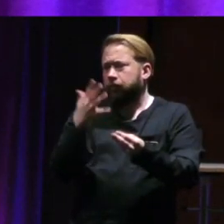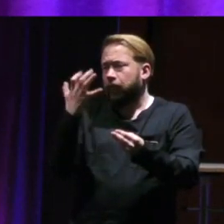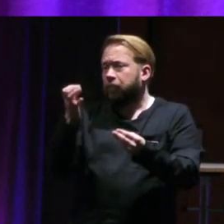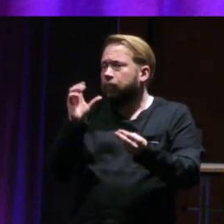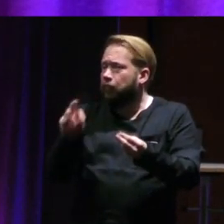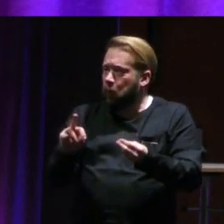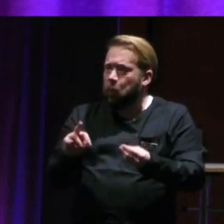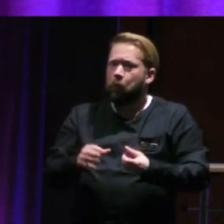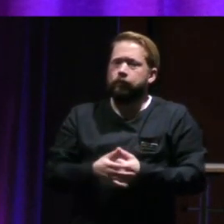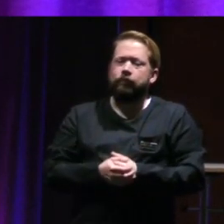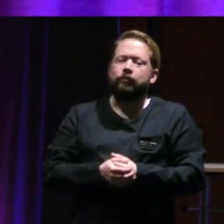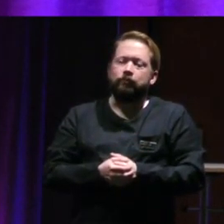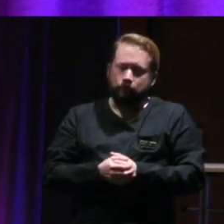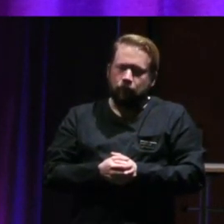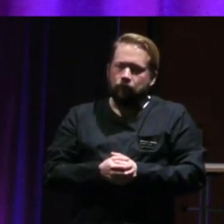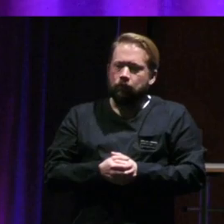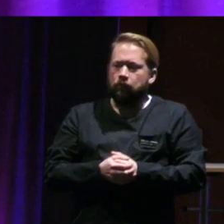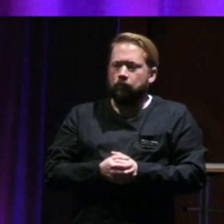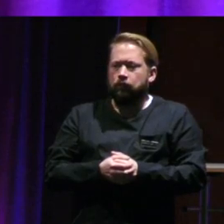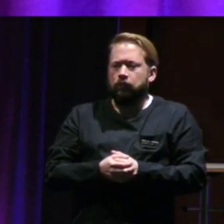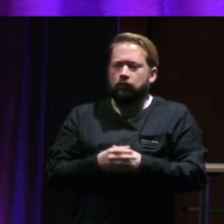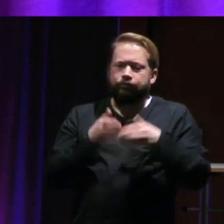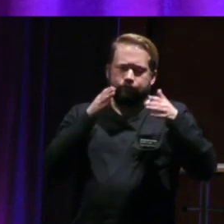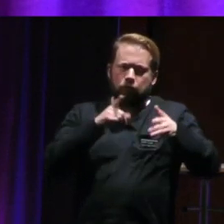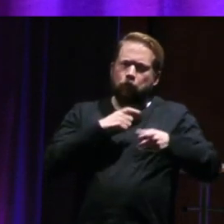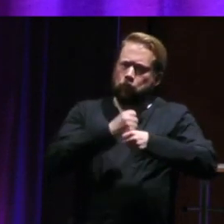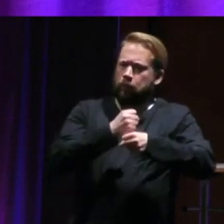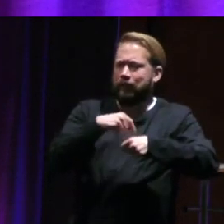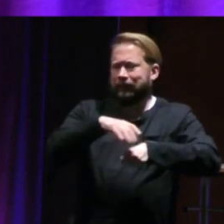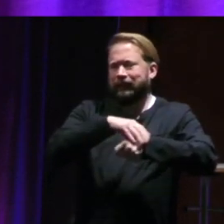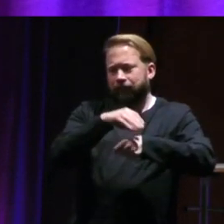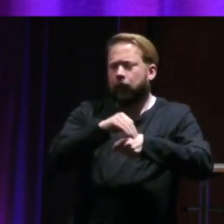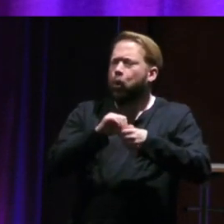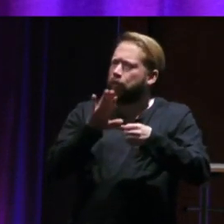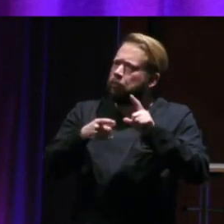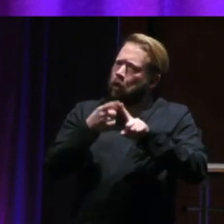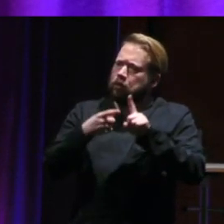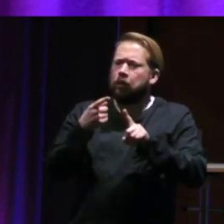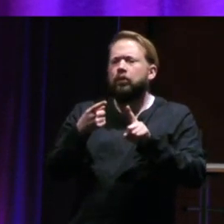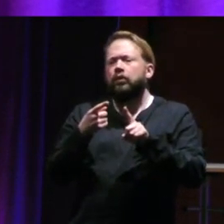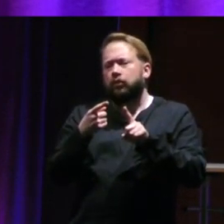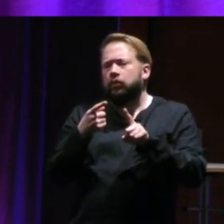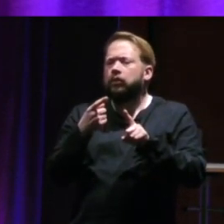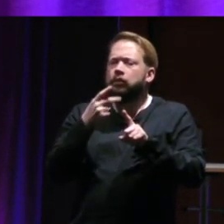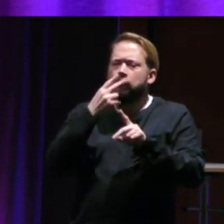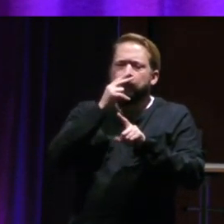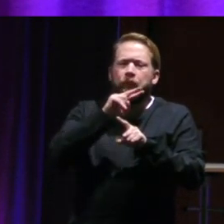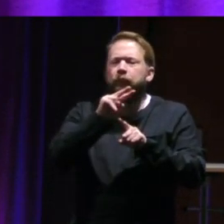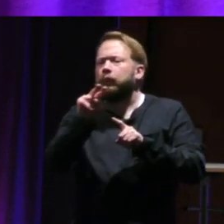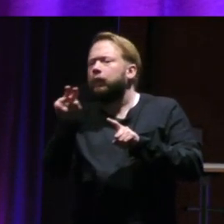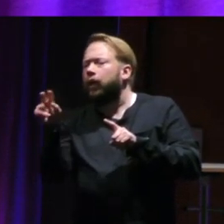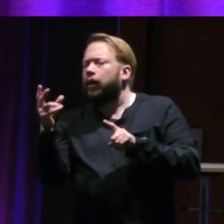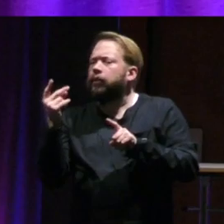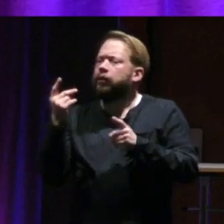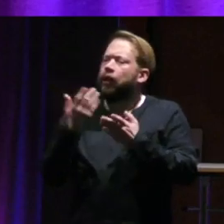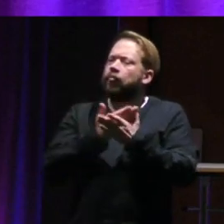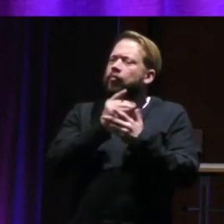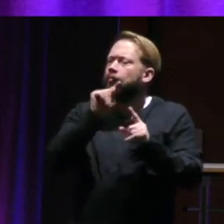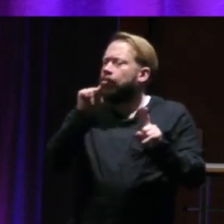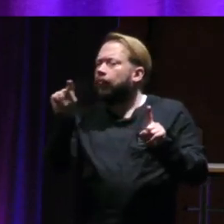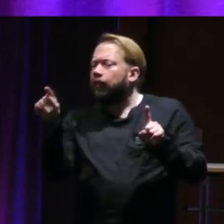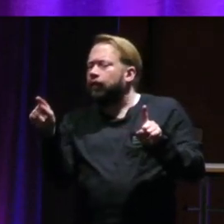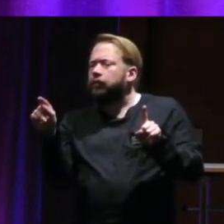Mainly, we do our work in Sweden, but a couple of years ago, we started to look at one of our very